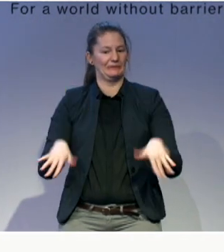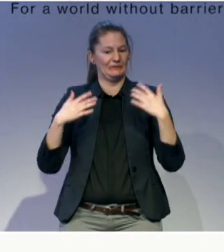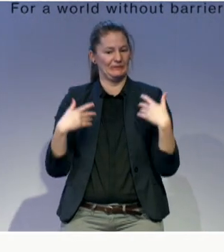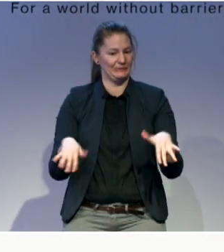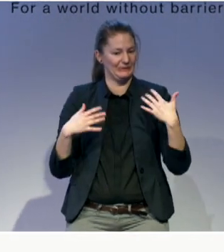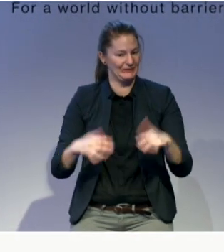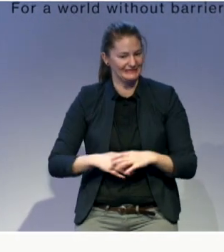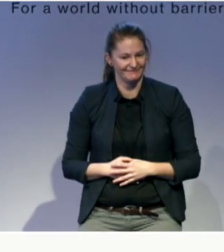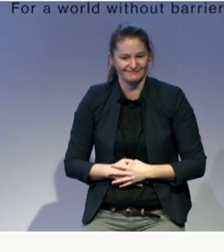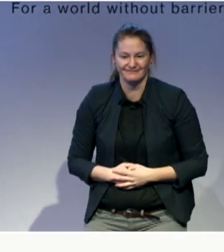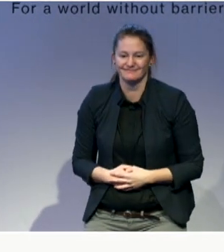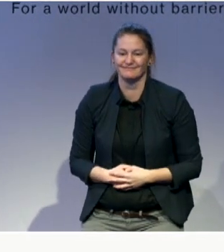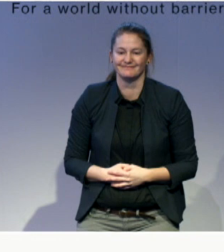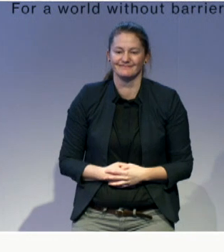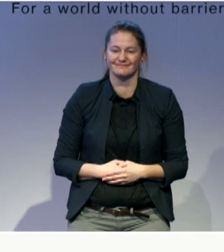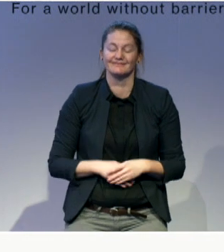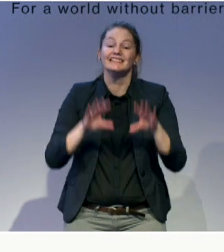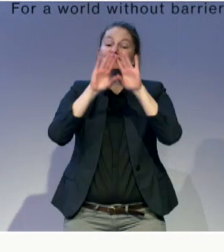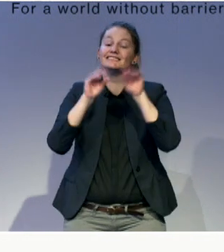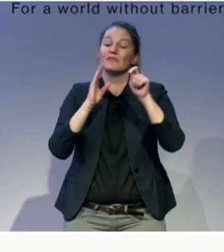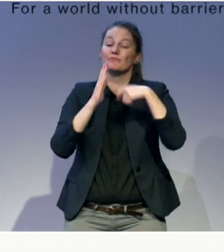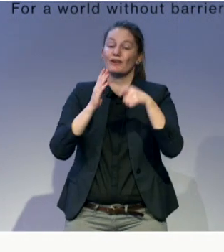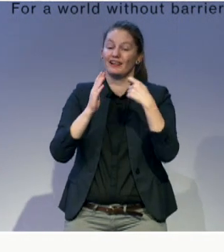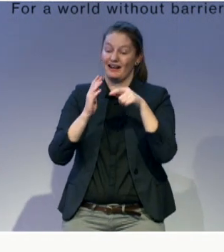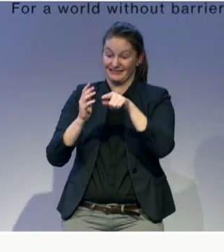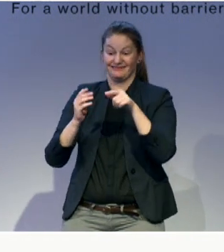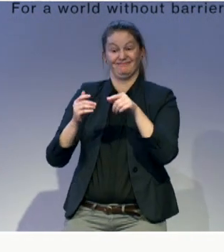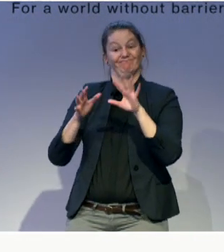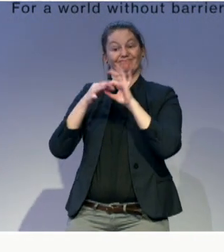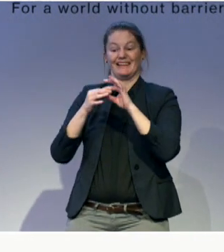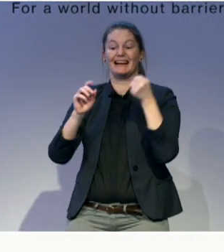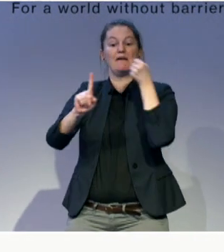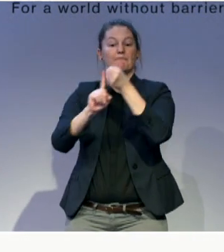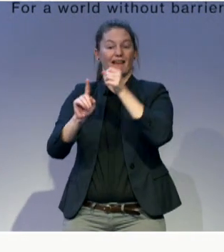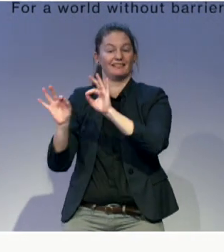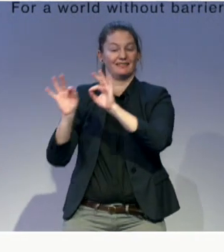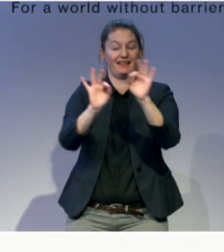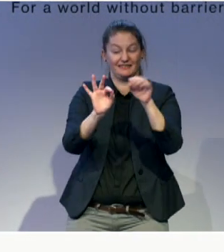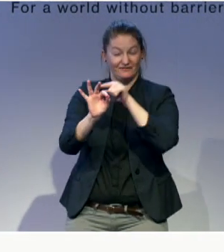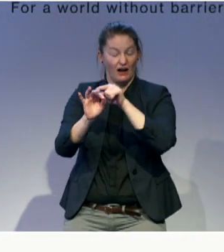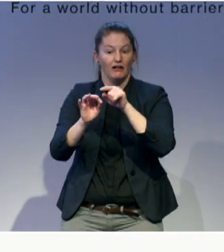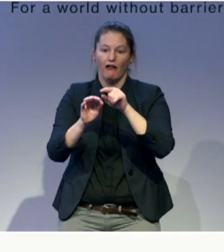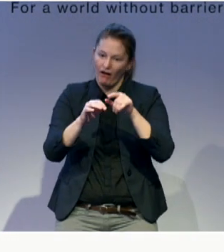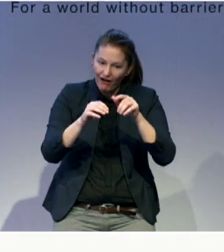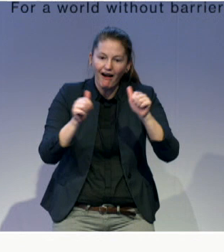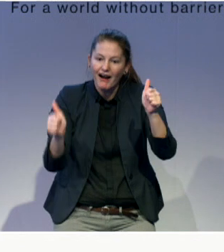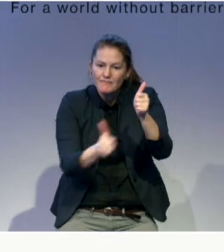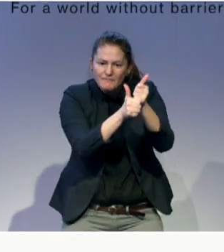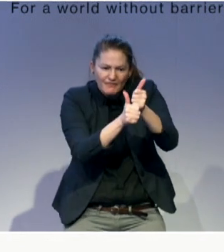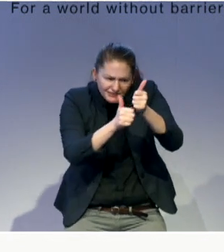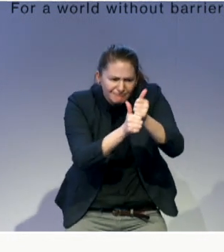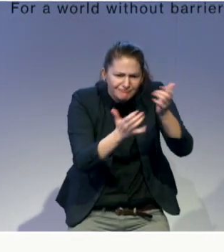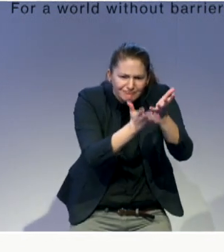mentors. And with that, I'll hand you over now to our great friend, Caroline